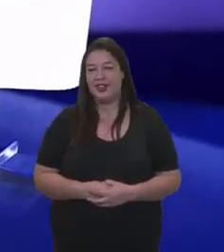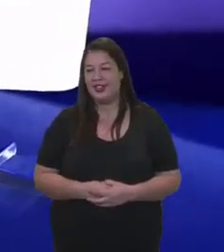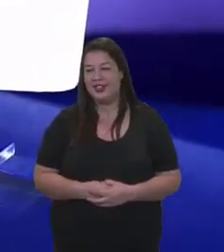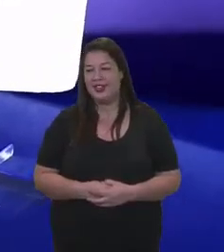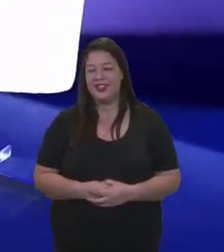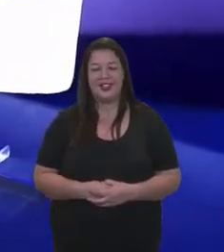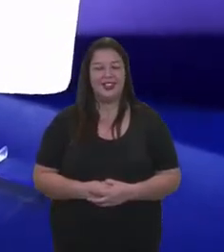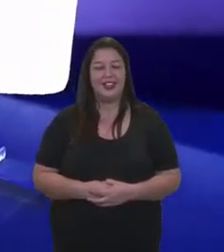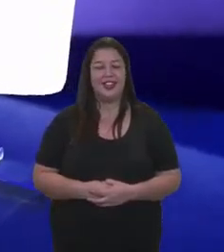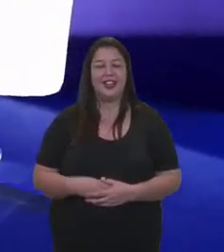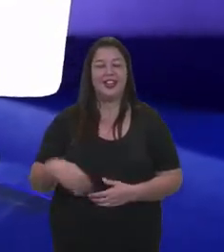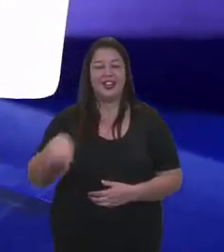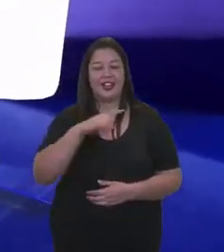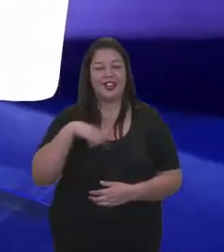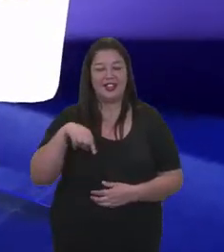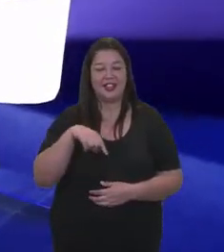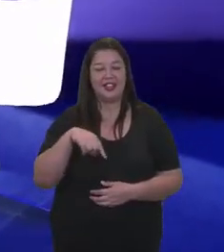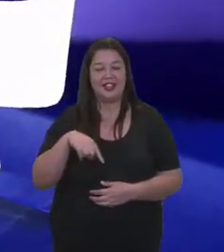the chin talk.